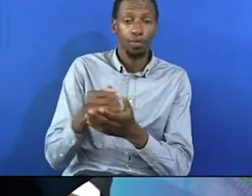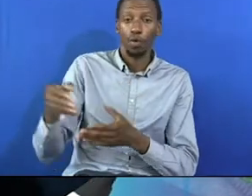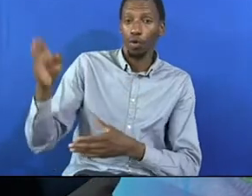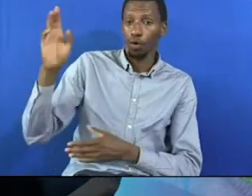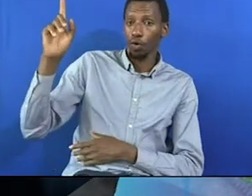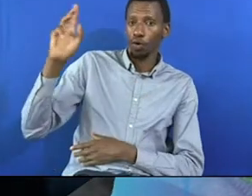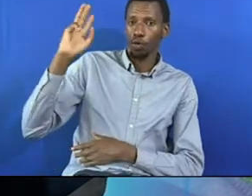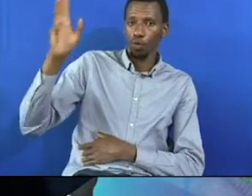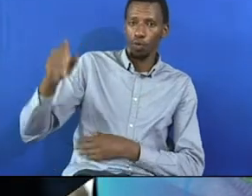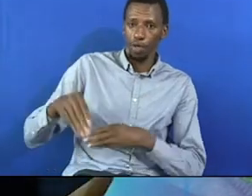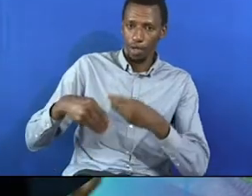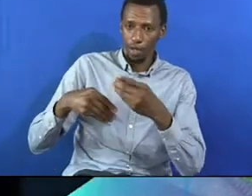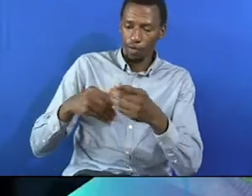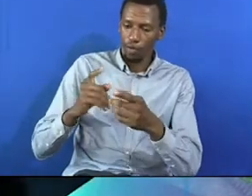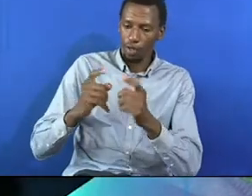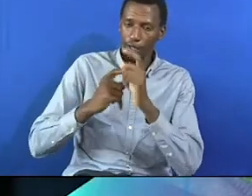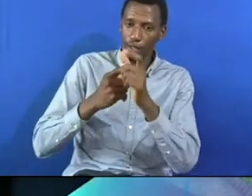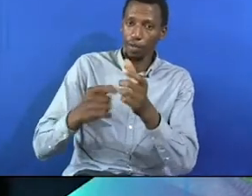Amen?